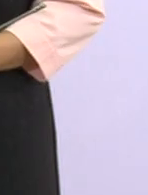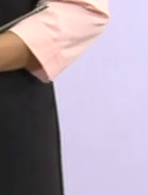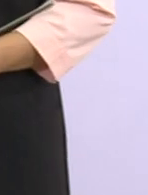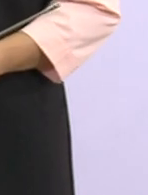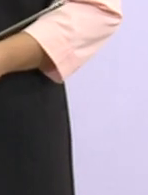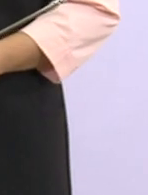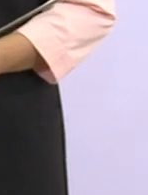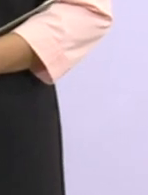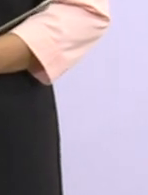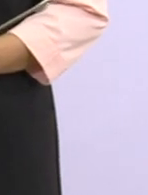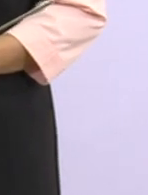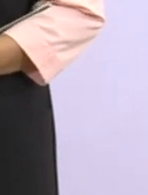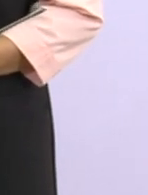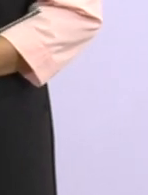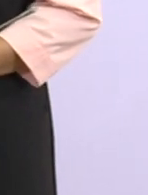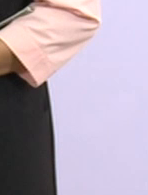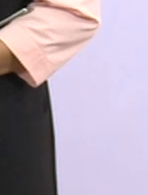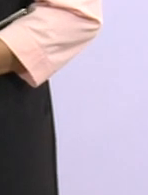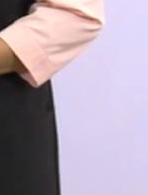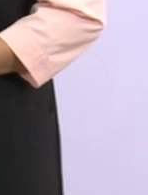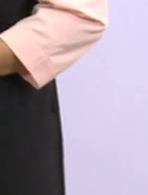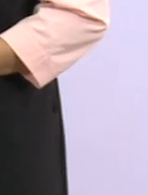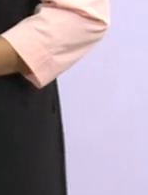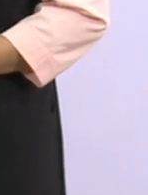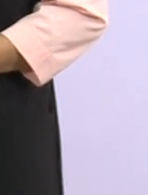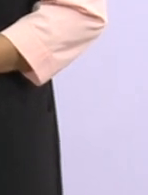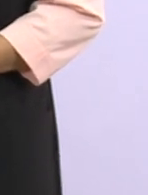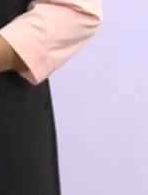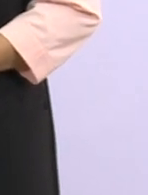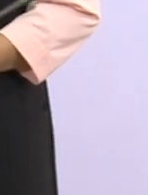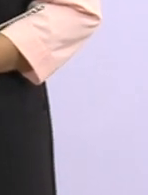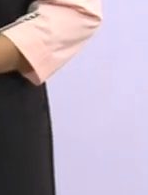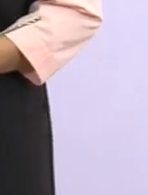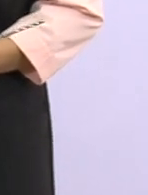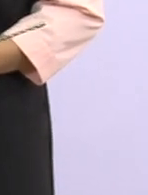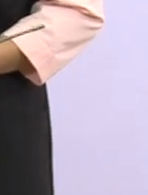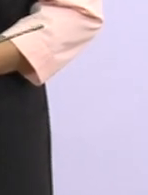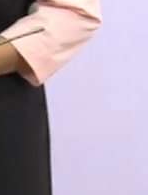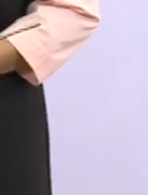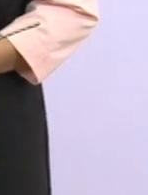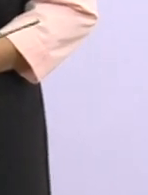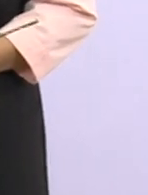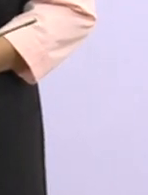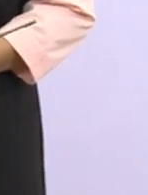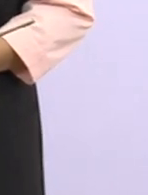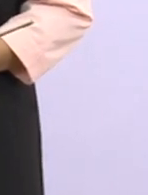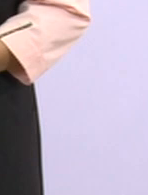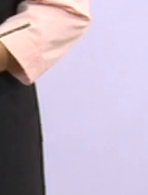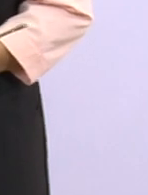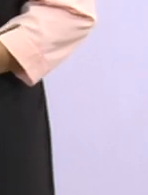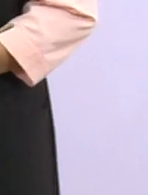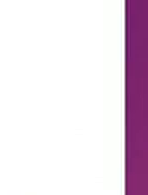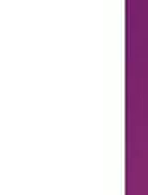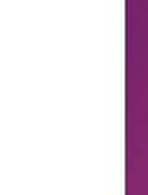As usually, let's start our lesson with new vocabulary. So I will read and you be ready to make notes and repeat after me.